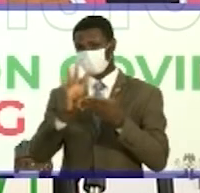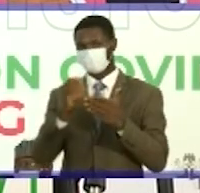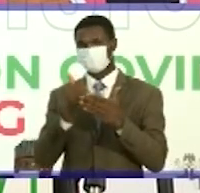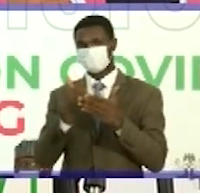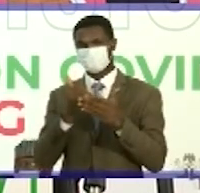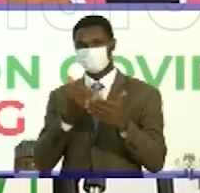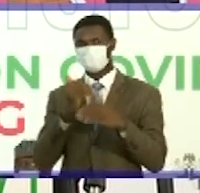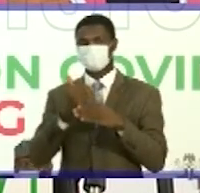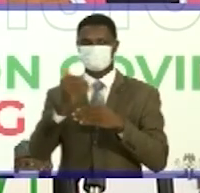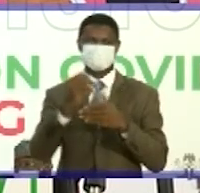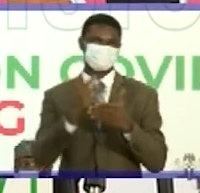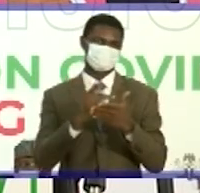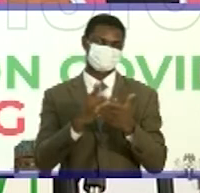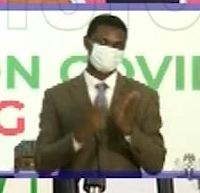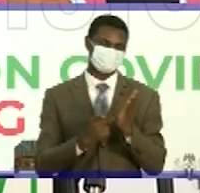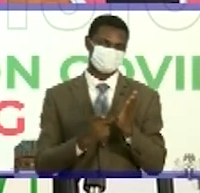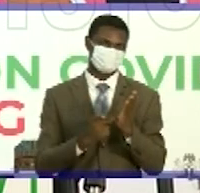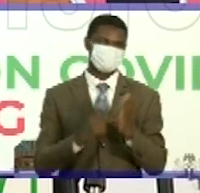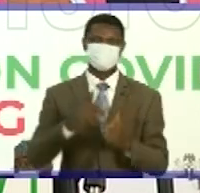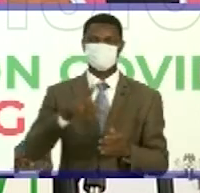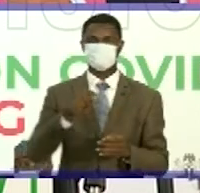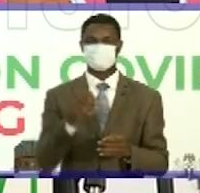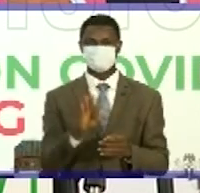September. The PTF was inaugurated on the